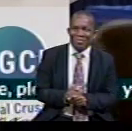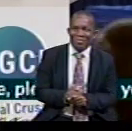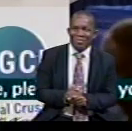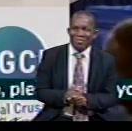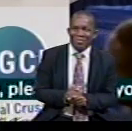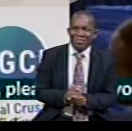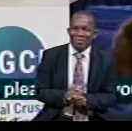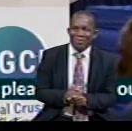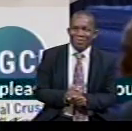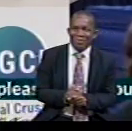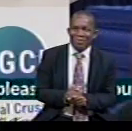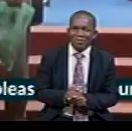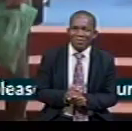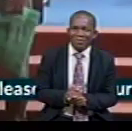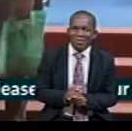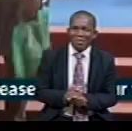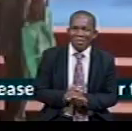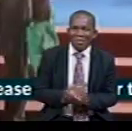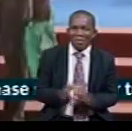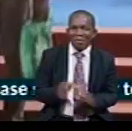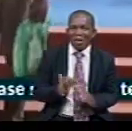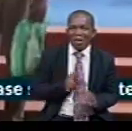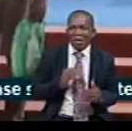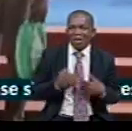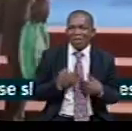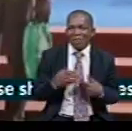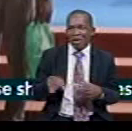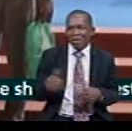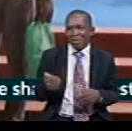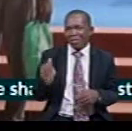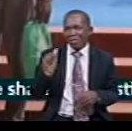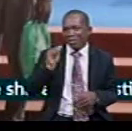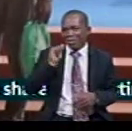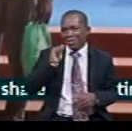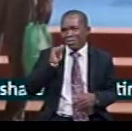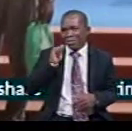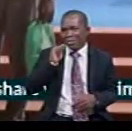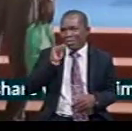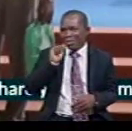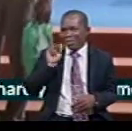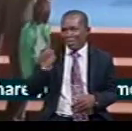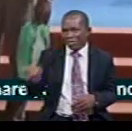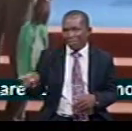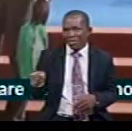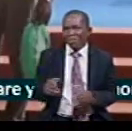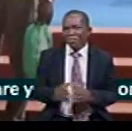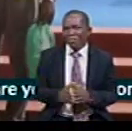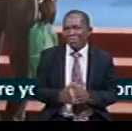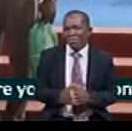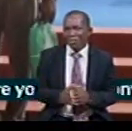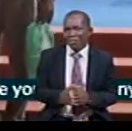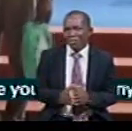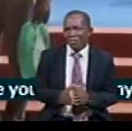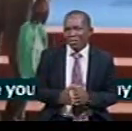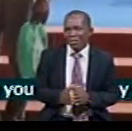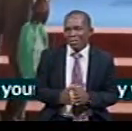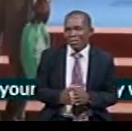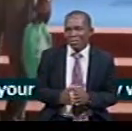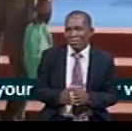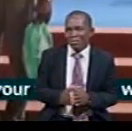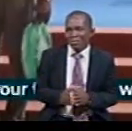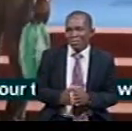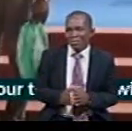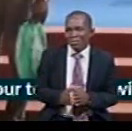So I have with me here Akosia Davi from Kumasi, Ghana.